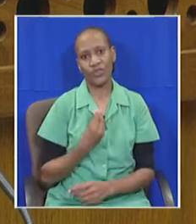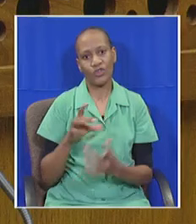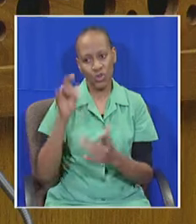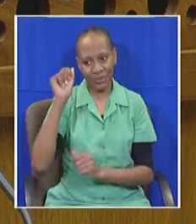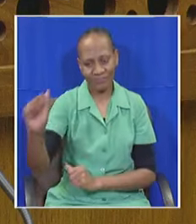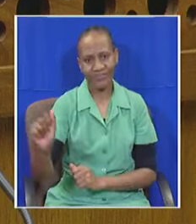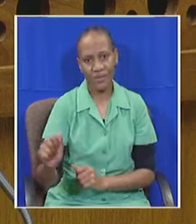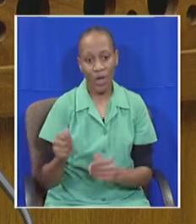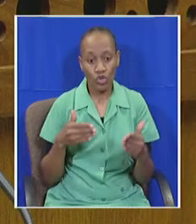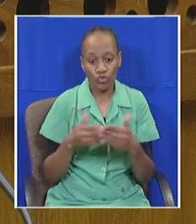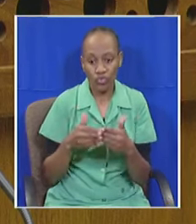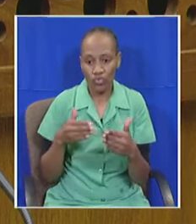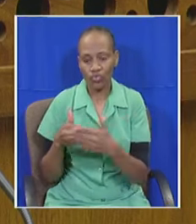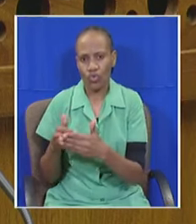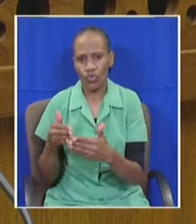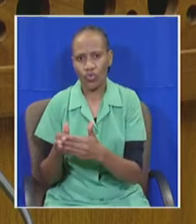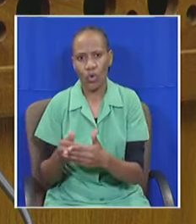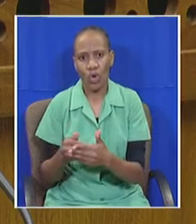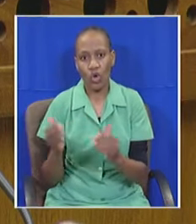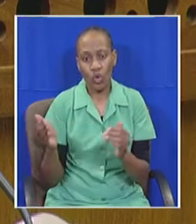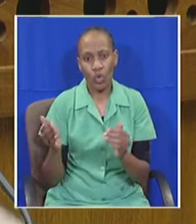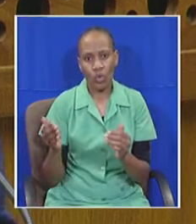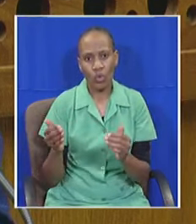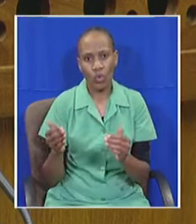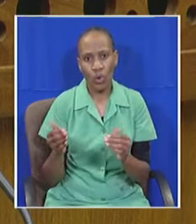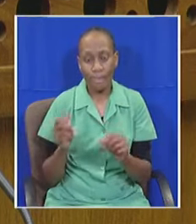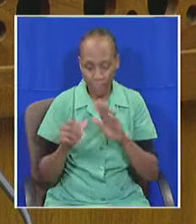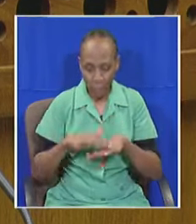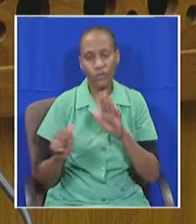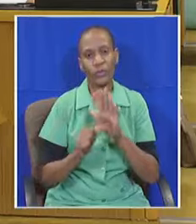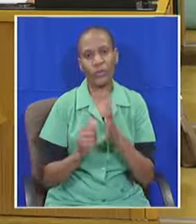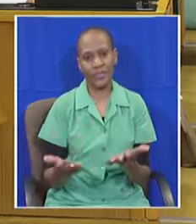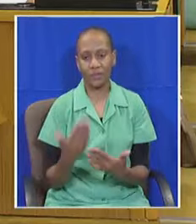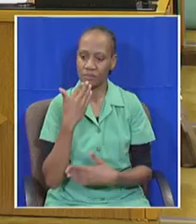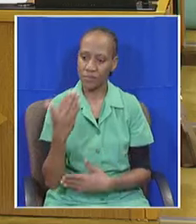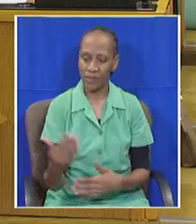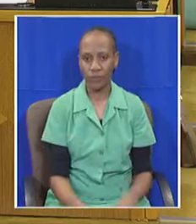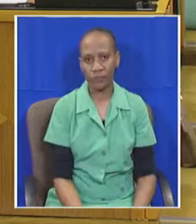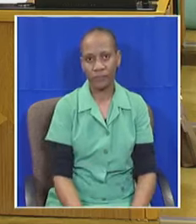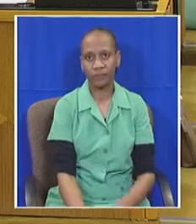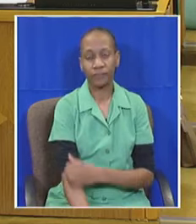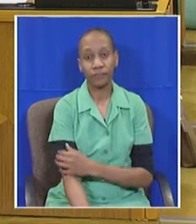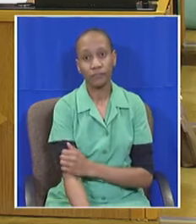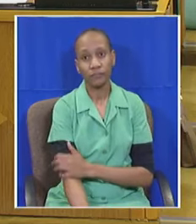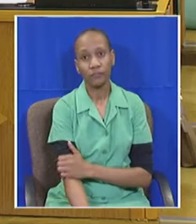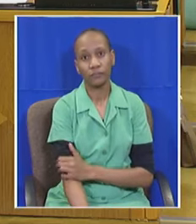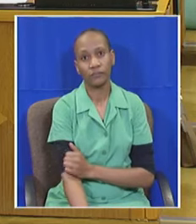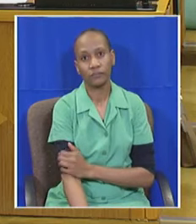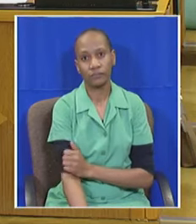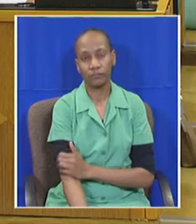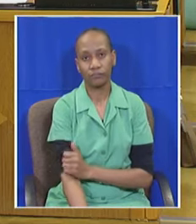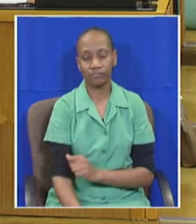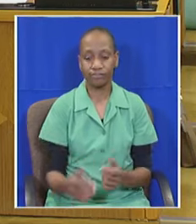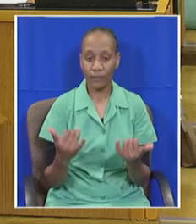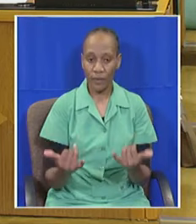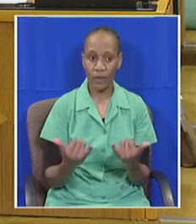no shortcuts to development and empowerment. I thank you. Thank you, Honourable Member. The next